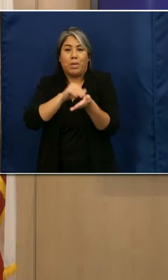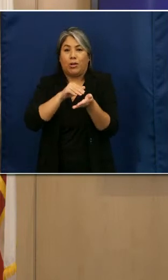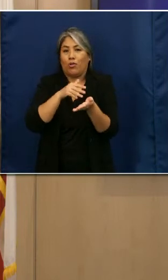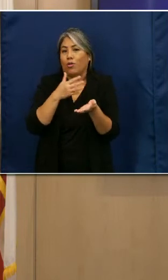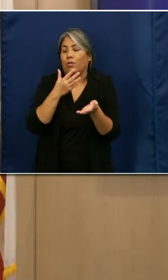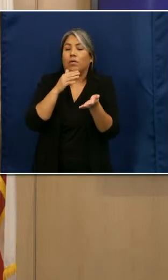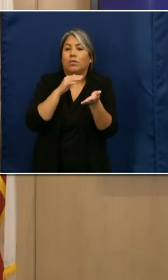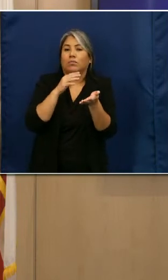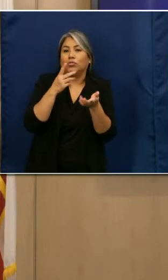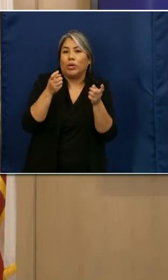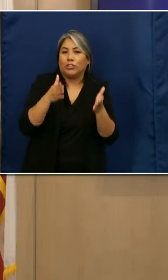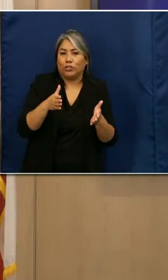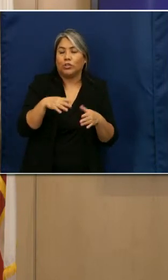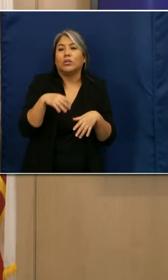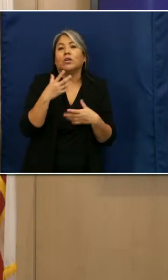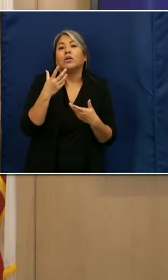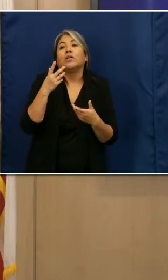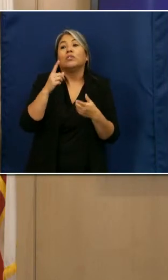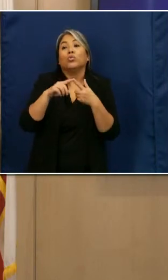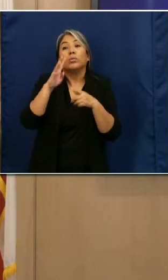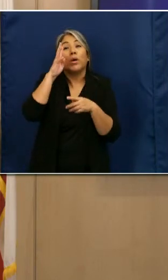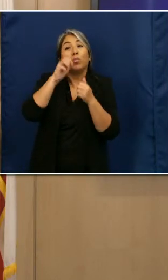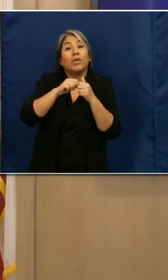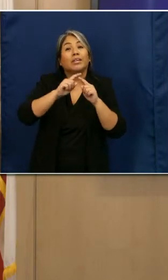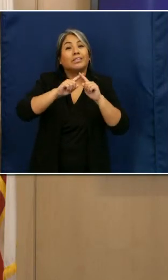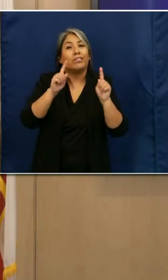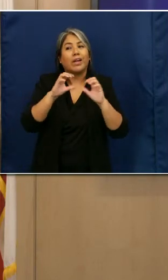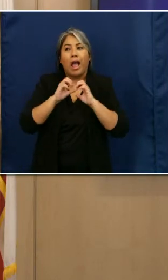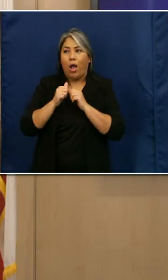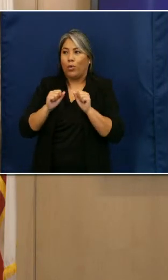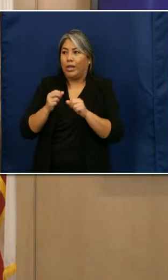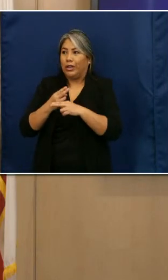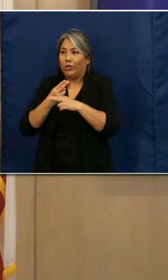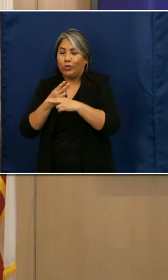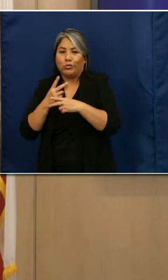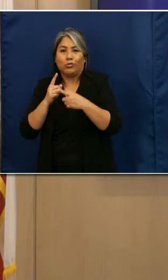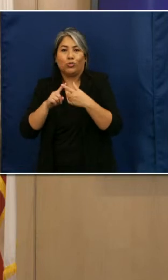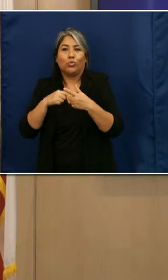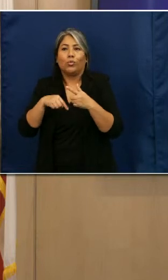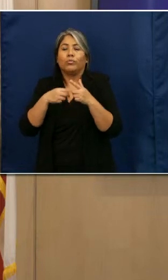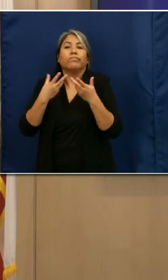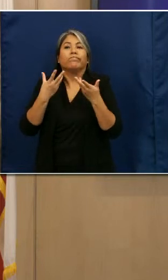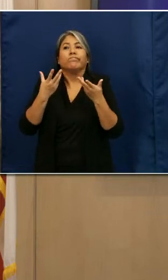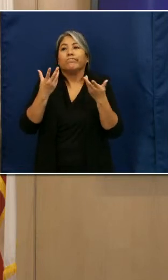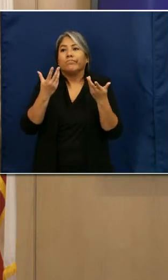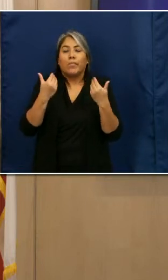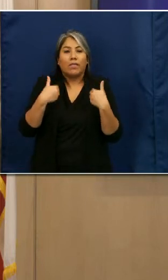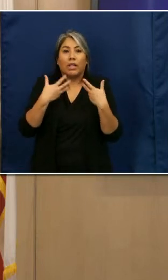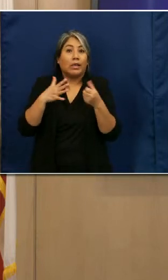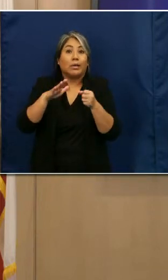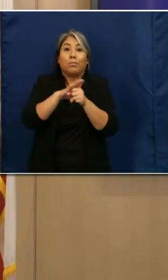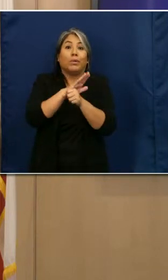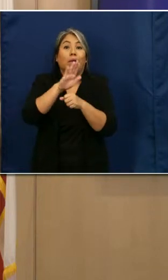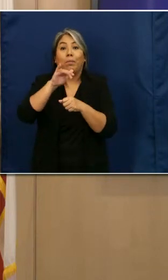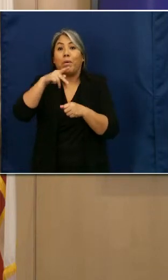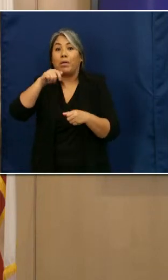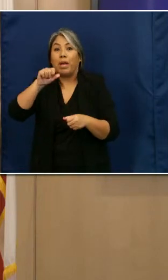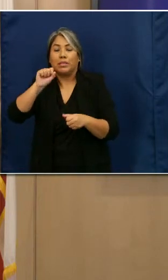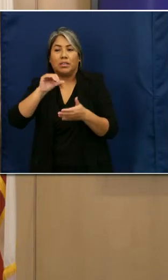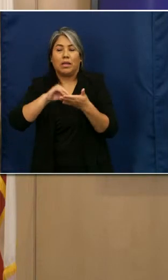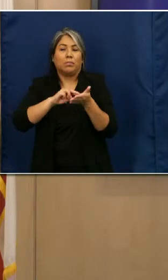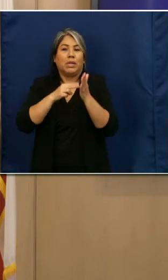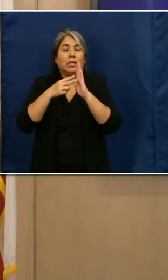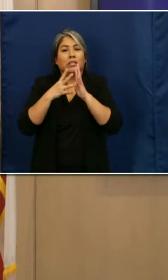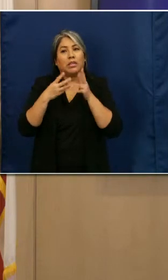Dr. Christy Koenig, to come up with another tool they can use to be on what we call complete bypass. That